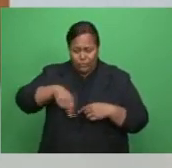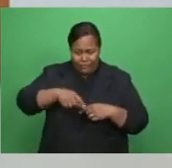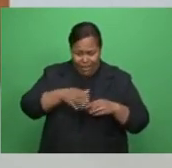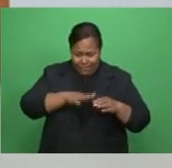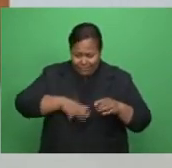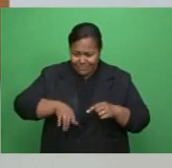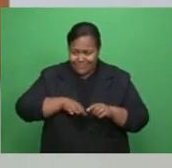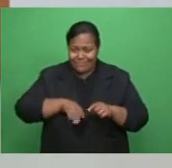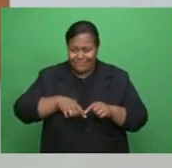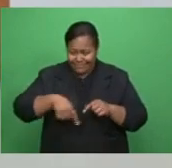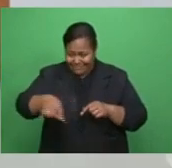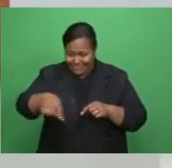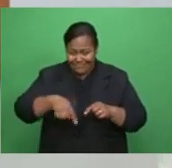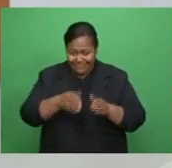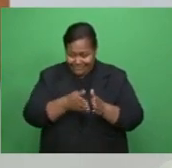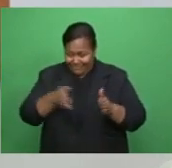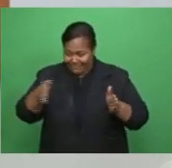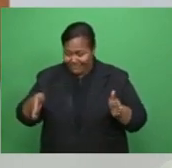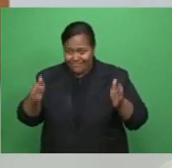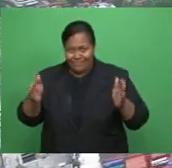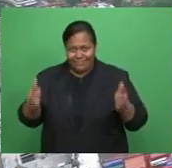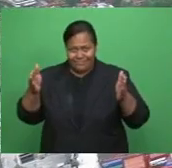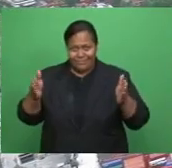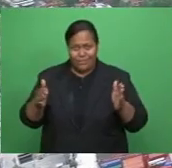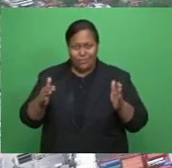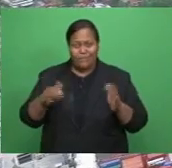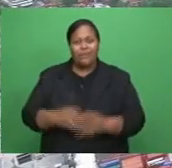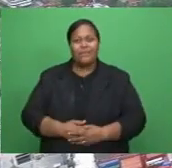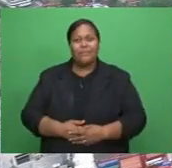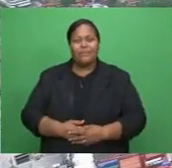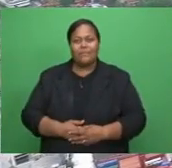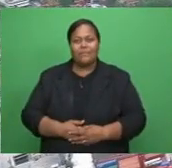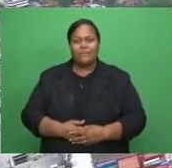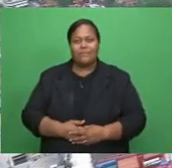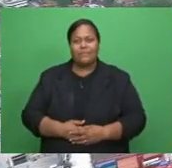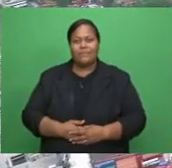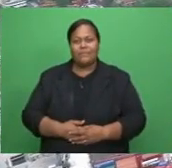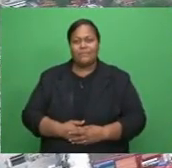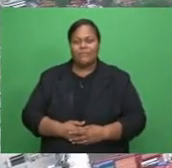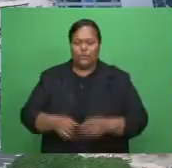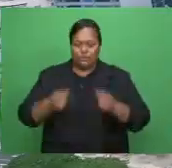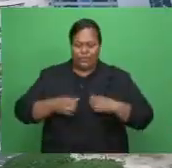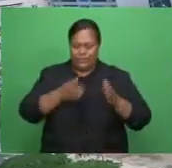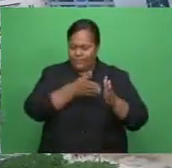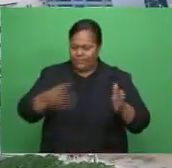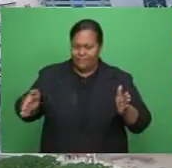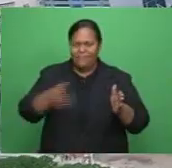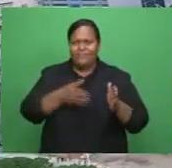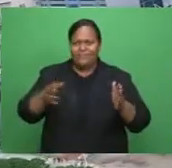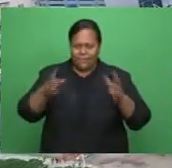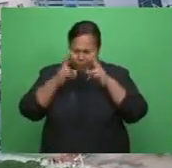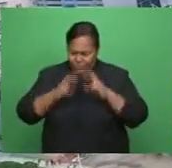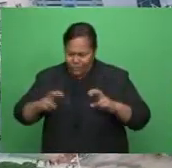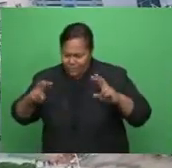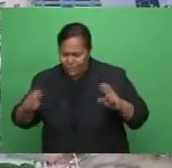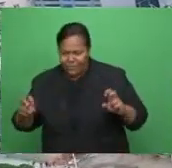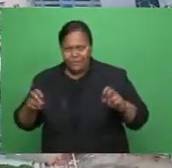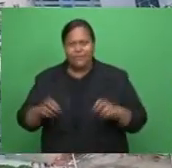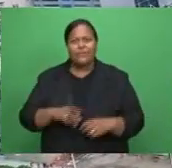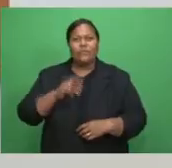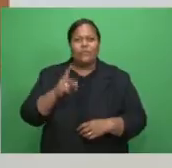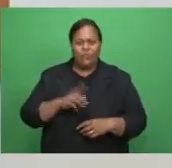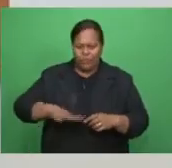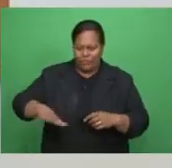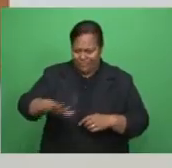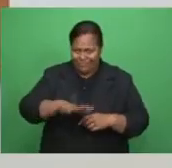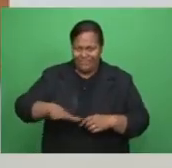can zone McGregor Road completely as commercial. We are conducting the corridor study for Kennedy